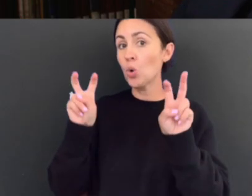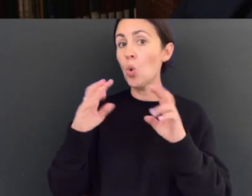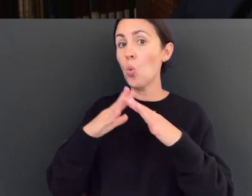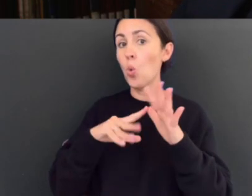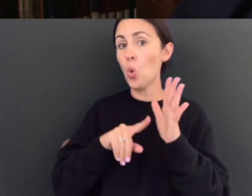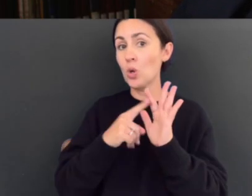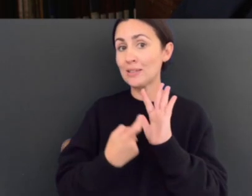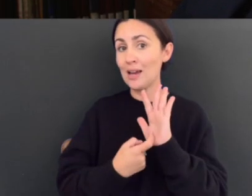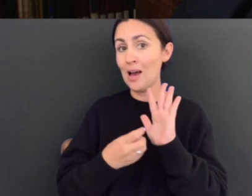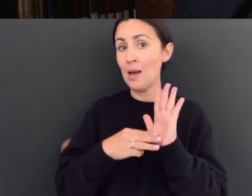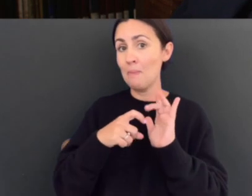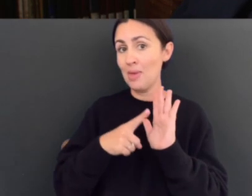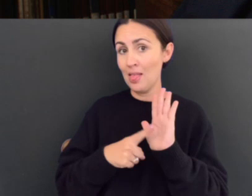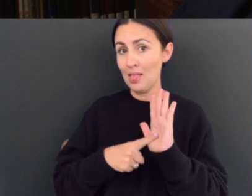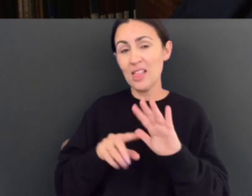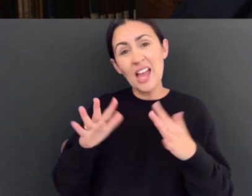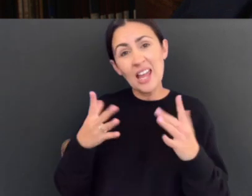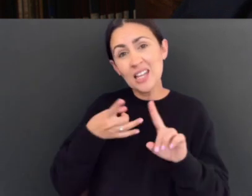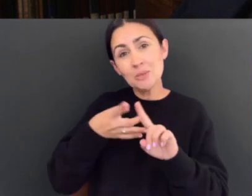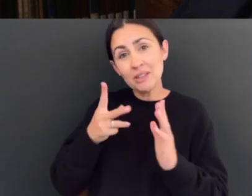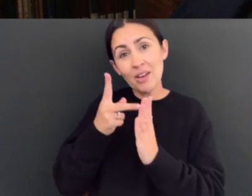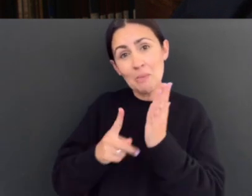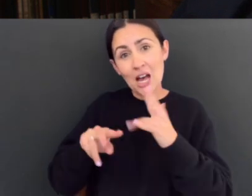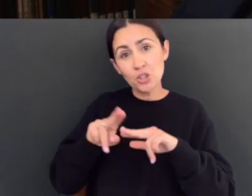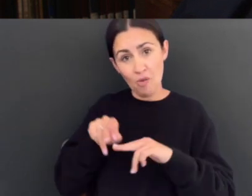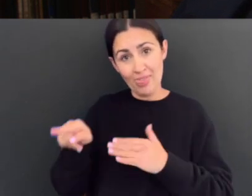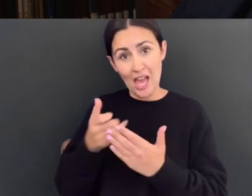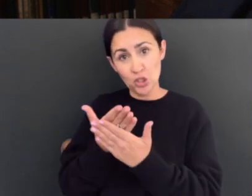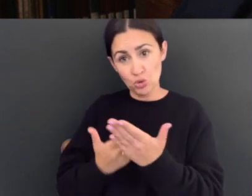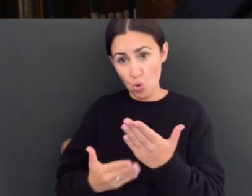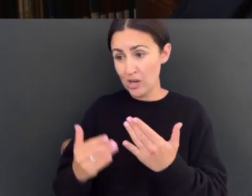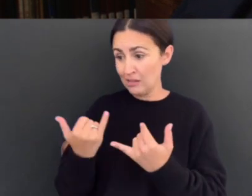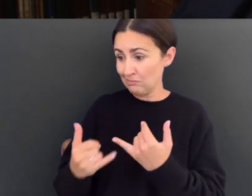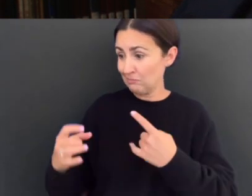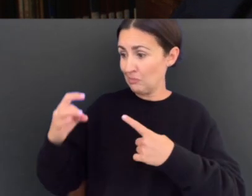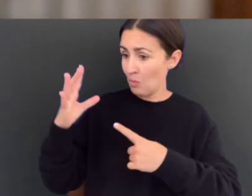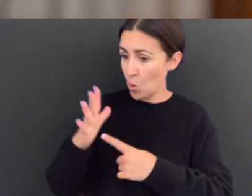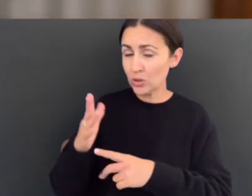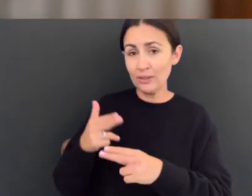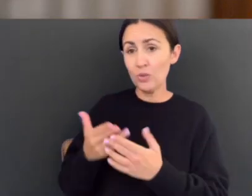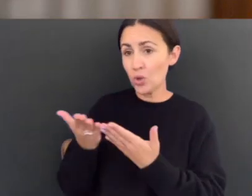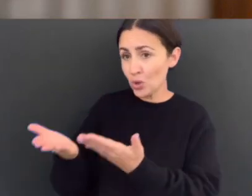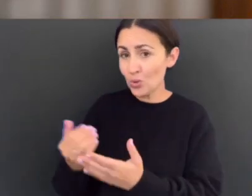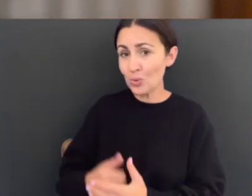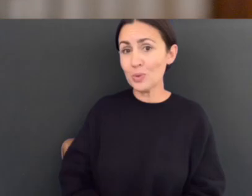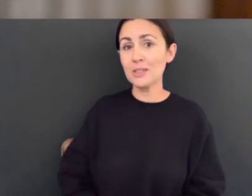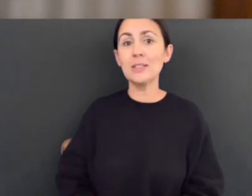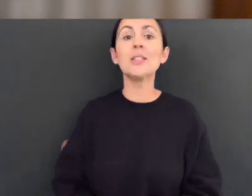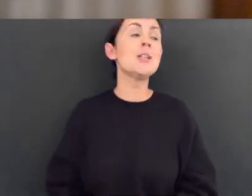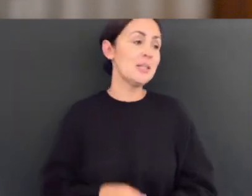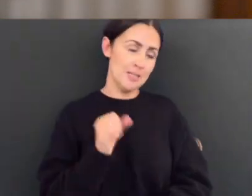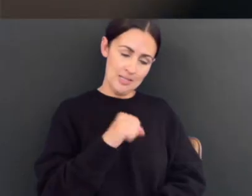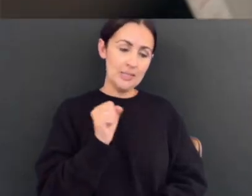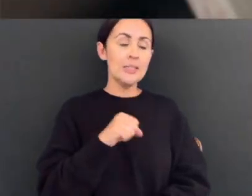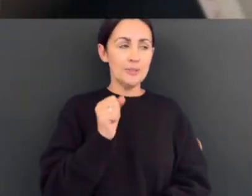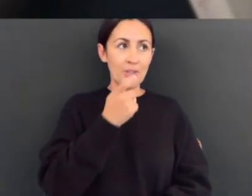any passages there that have special significance in the life of that book? Yes, a few come